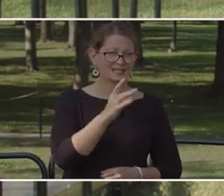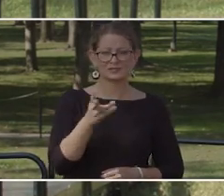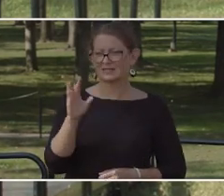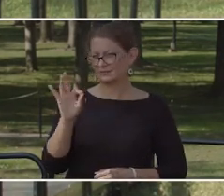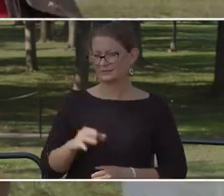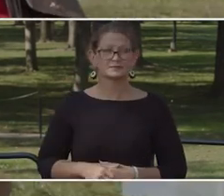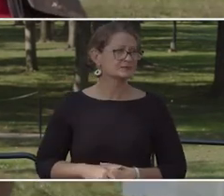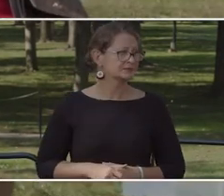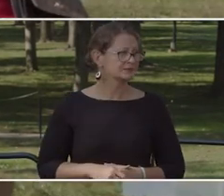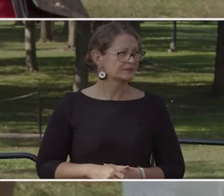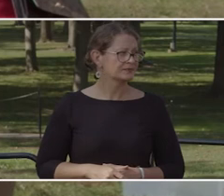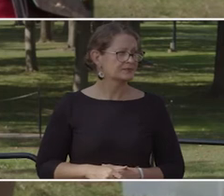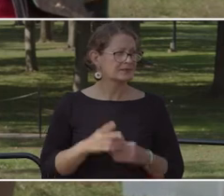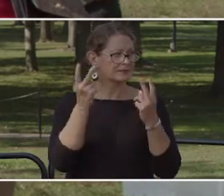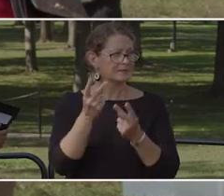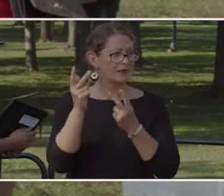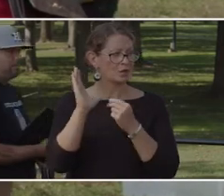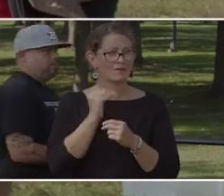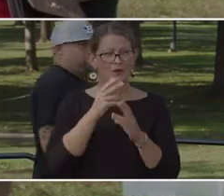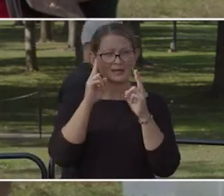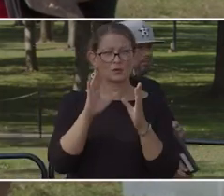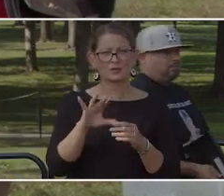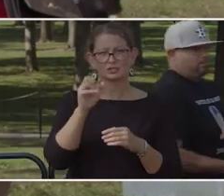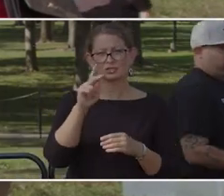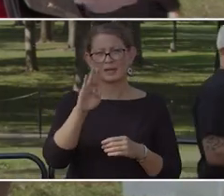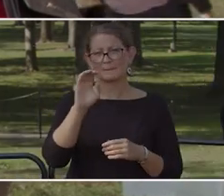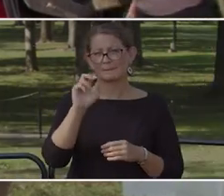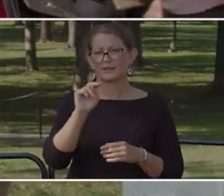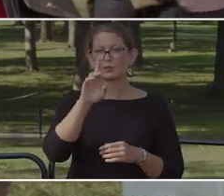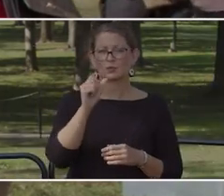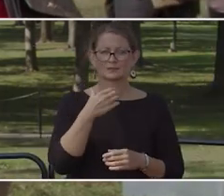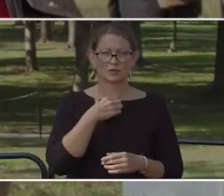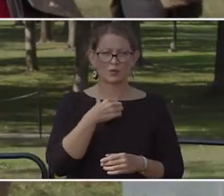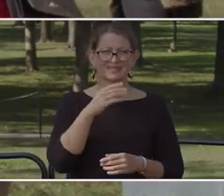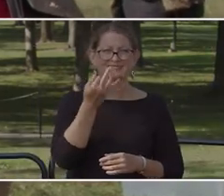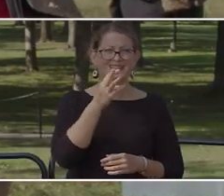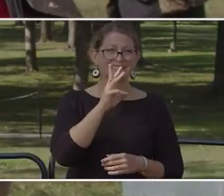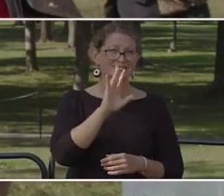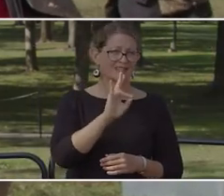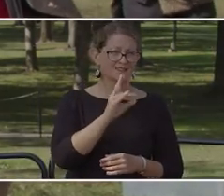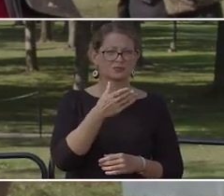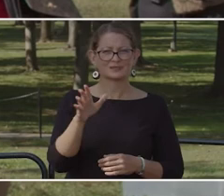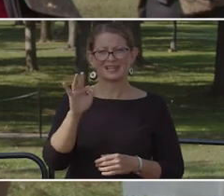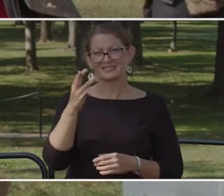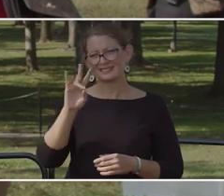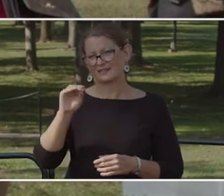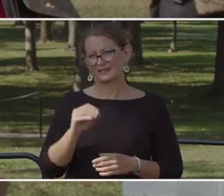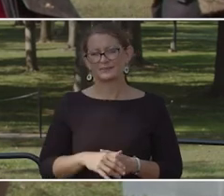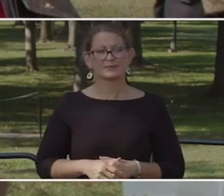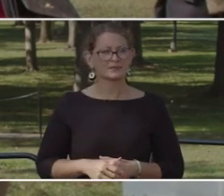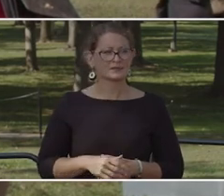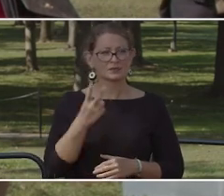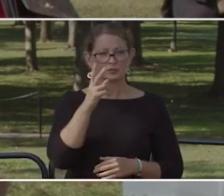1968-1969. In memory of our hero, Jack Bean, United States Marine Corps, 1967 to 1970,